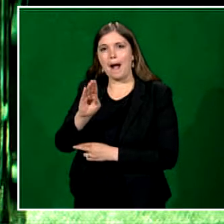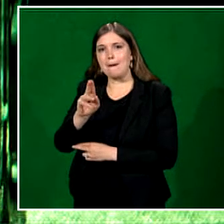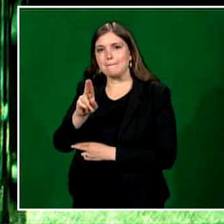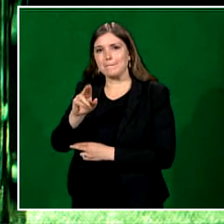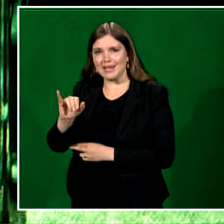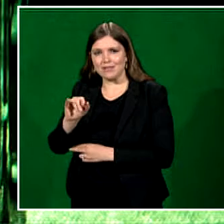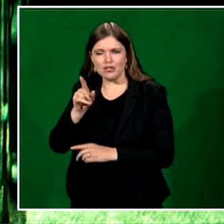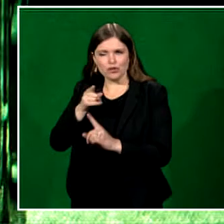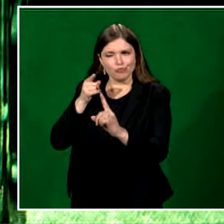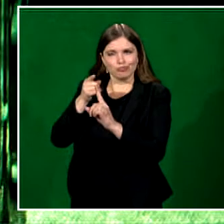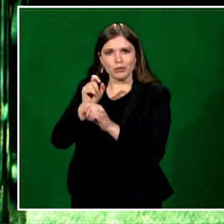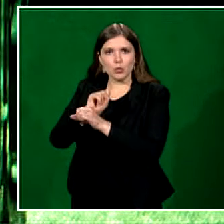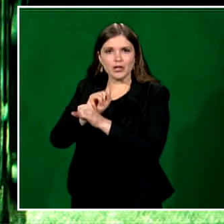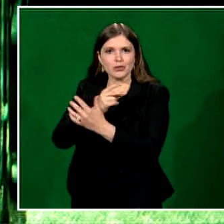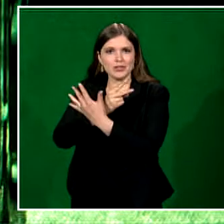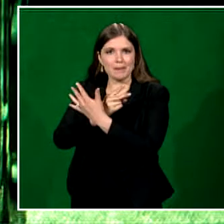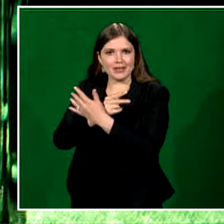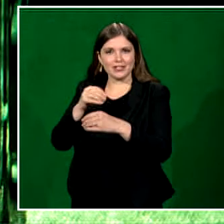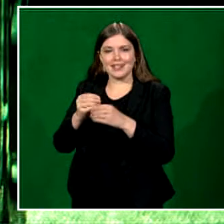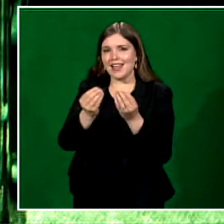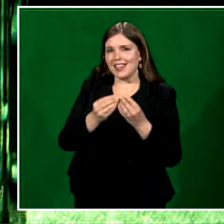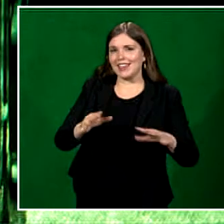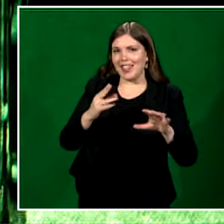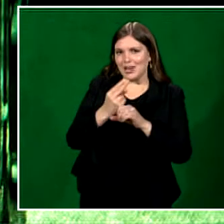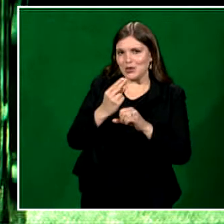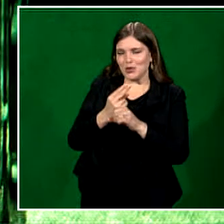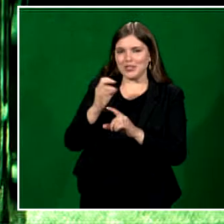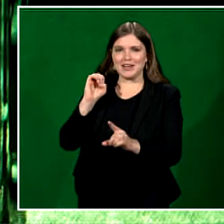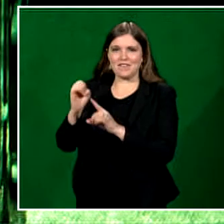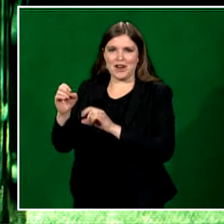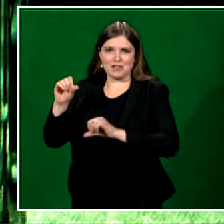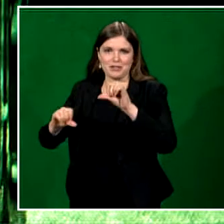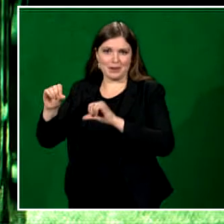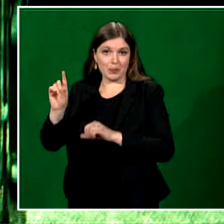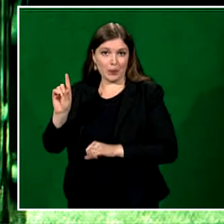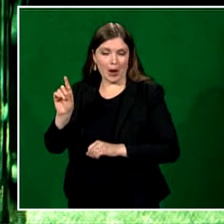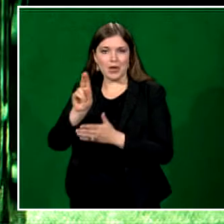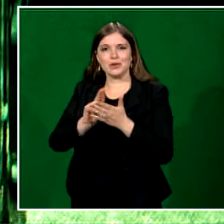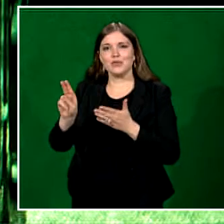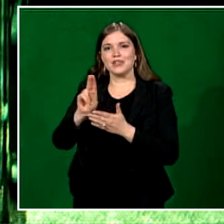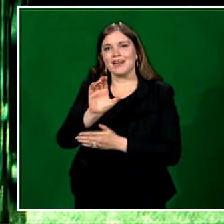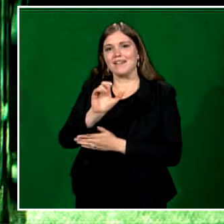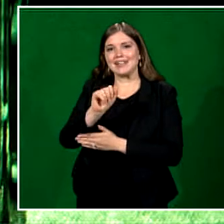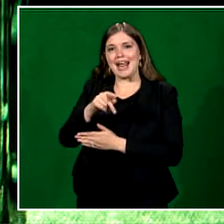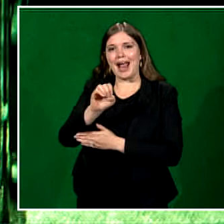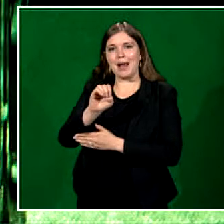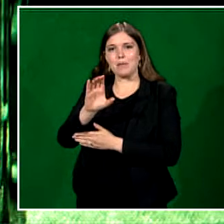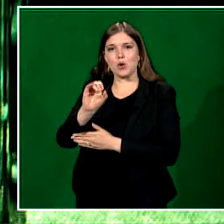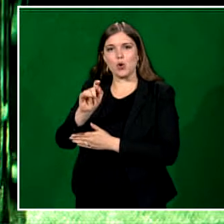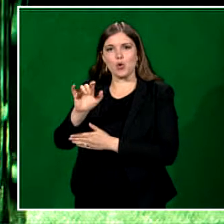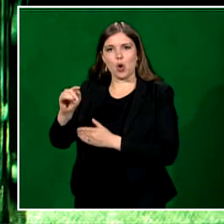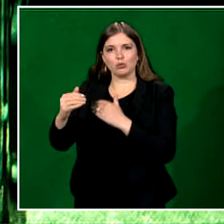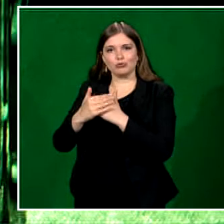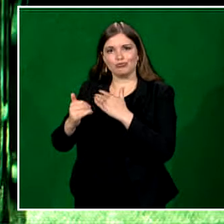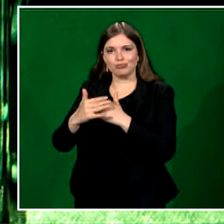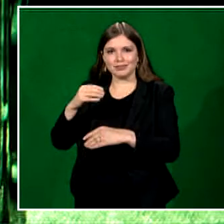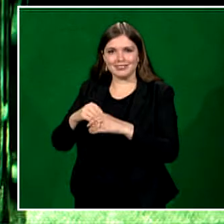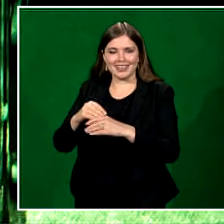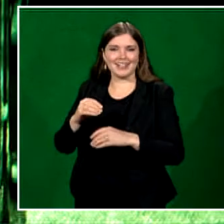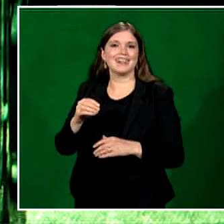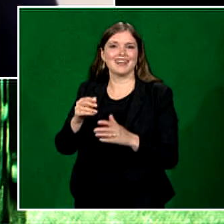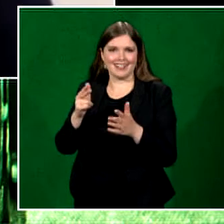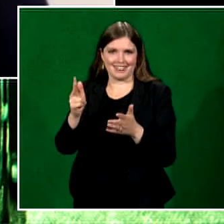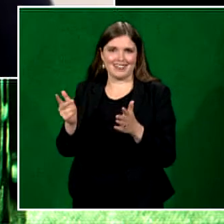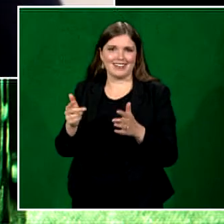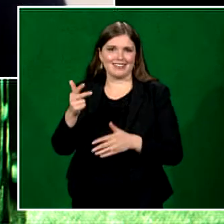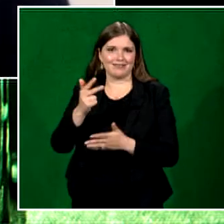master's degree in land use and environmental science at the University of Cape Coast in his native Ghana.